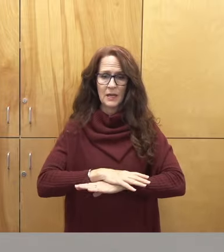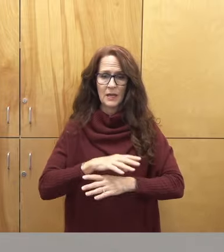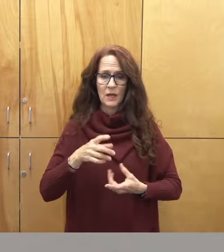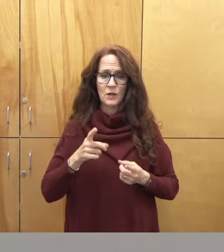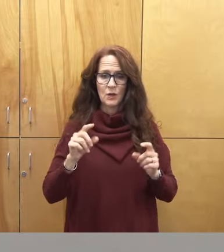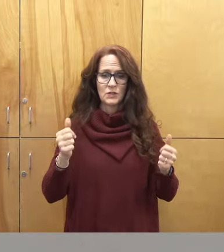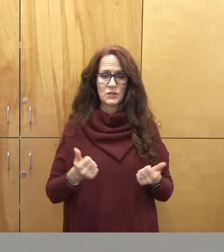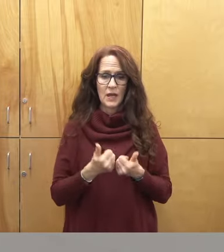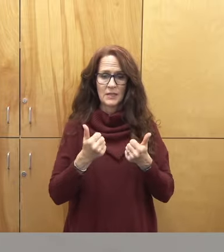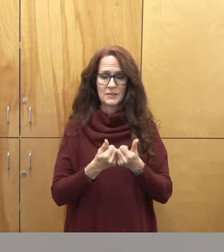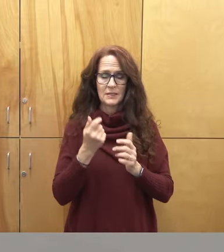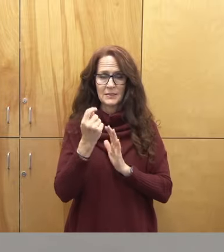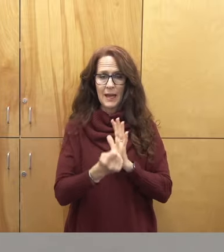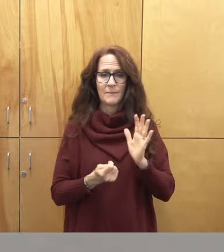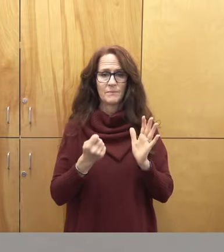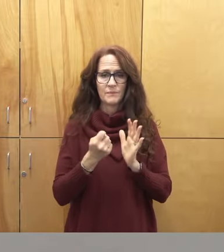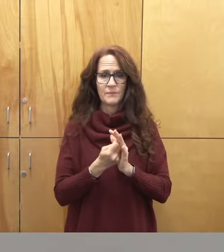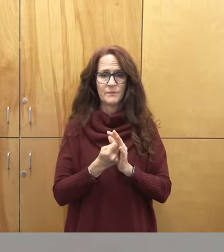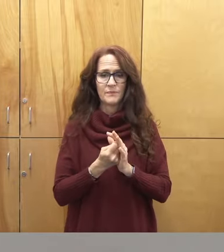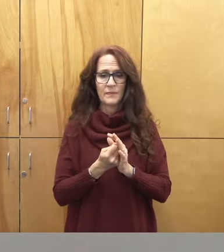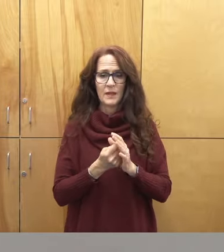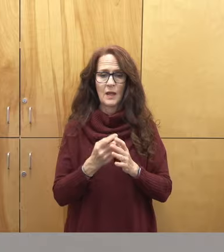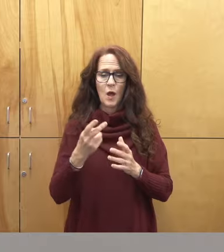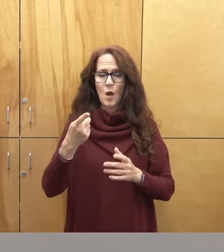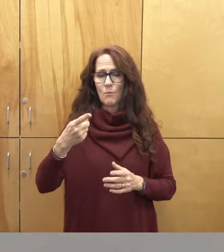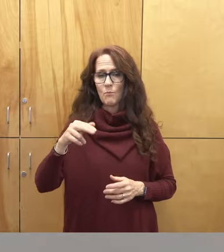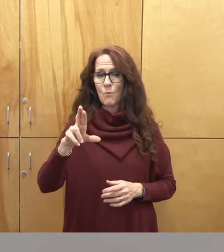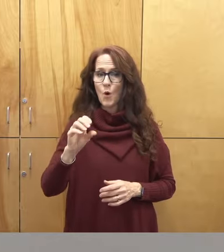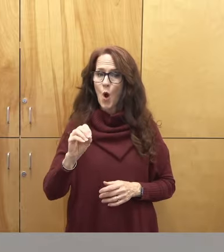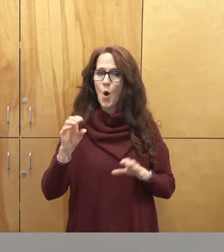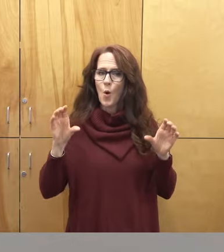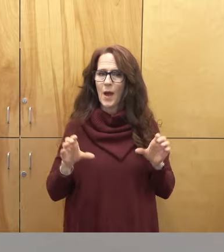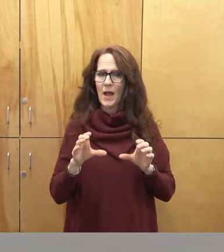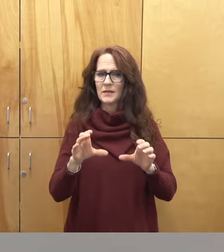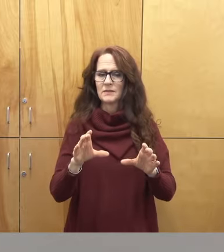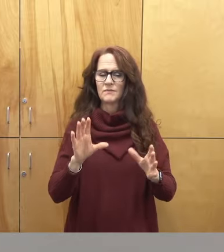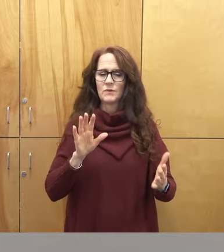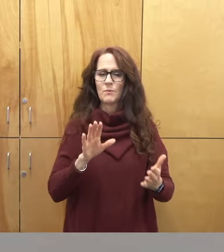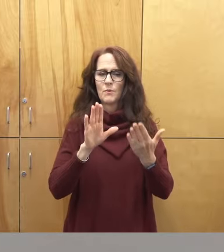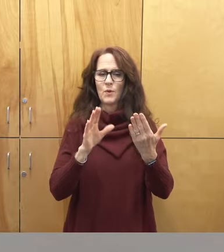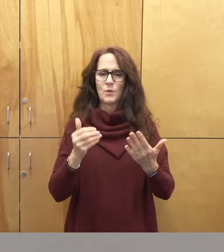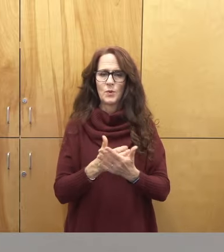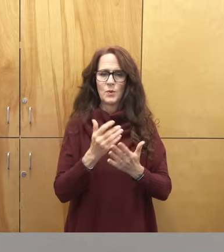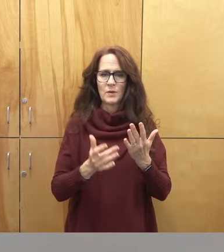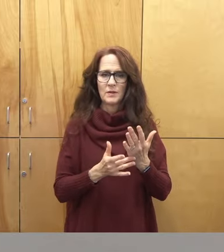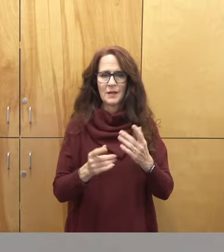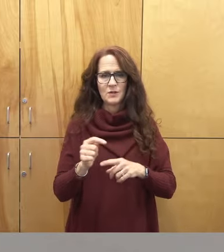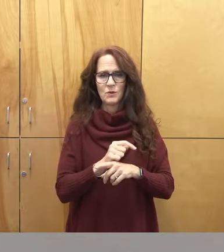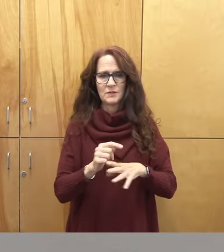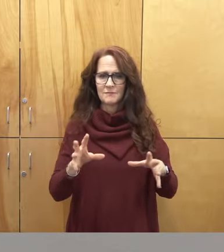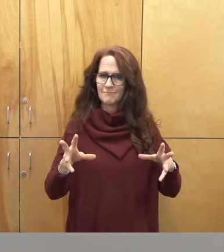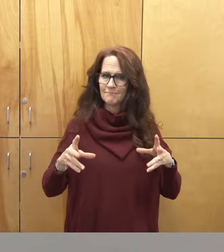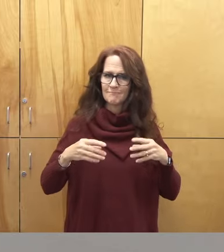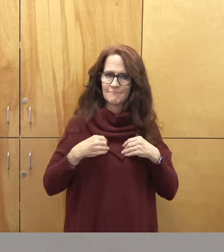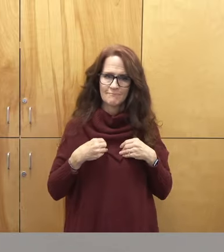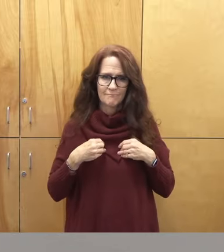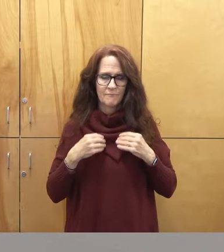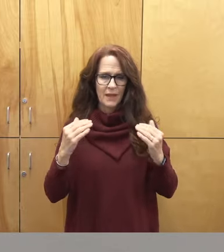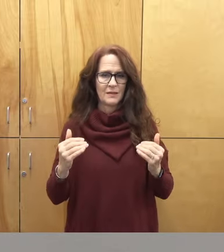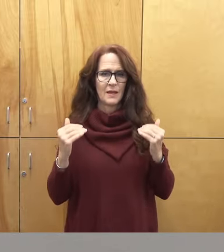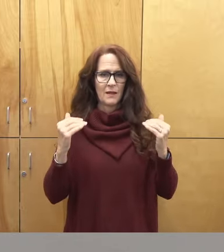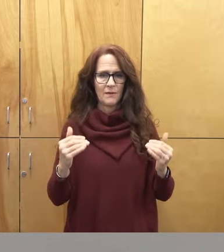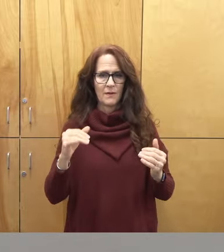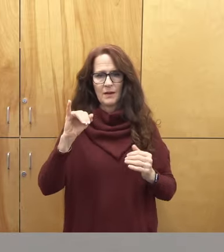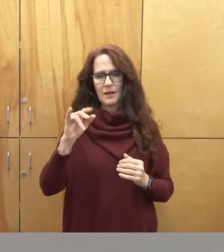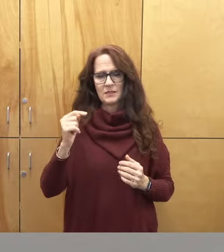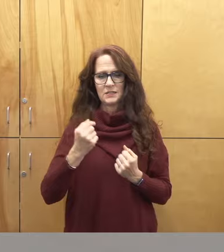during challenging times, and your proactive approach in embracing new technologies and training have greatly elevated our